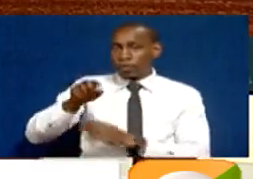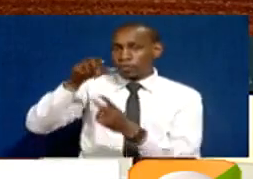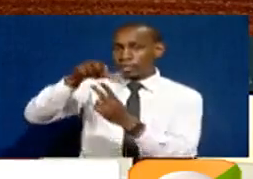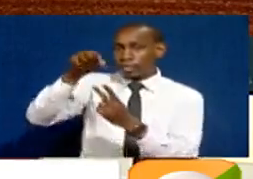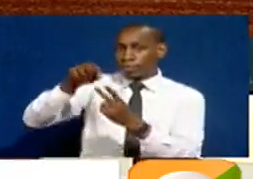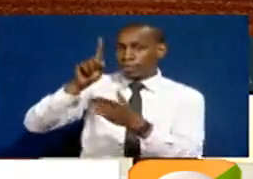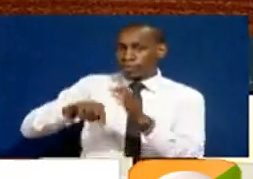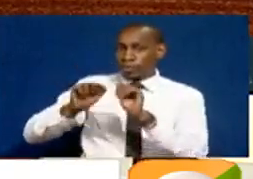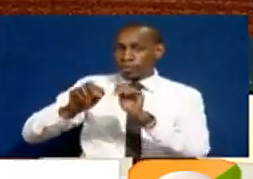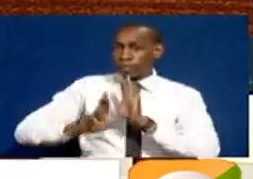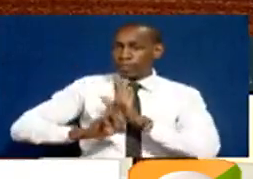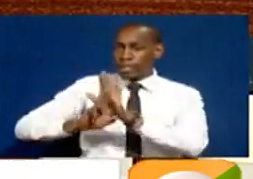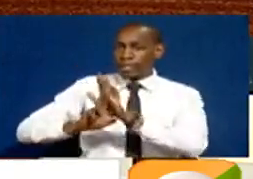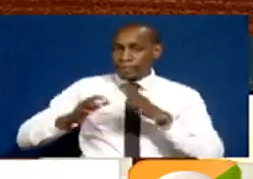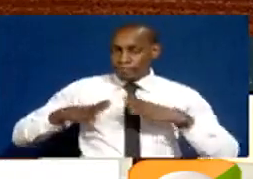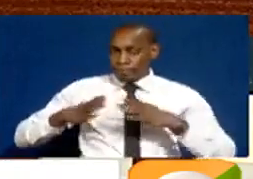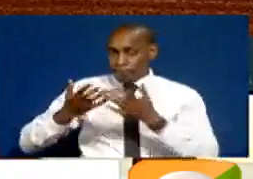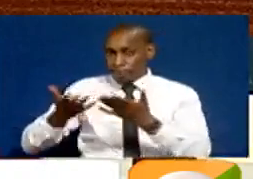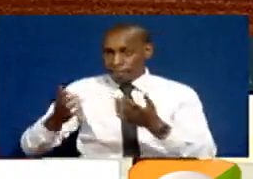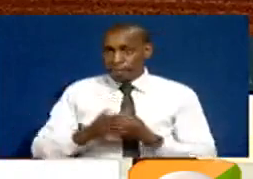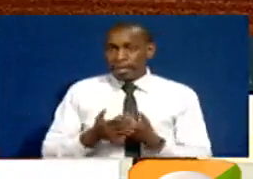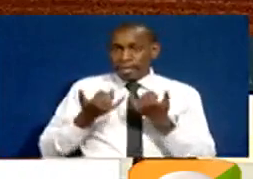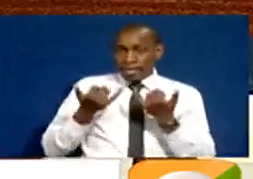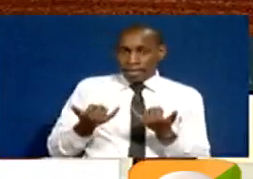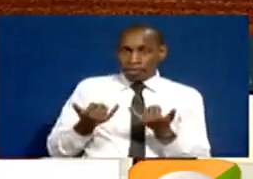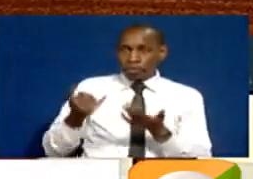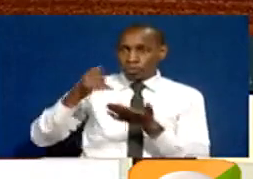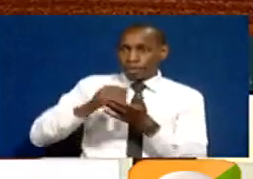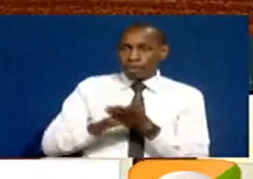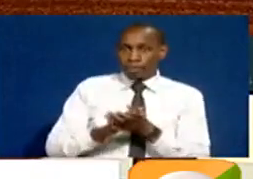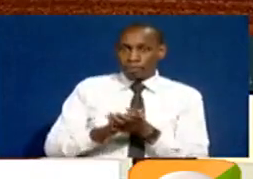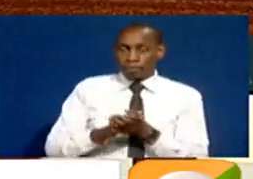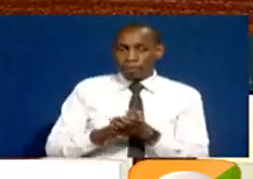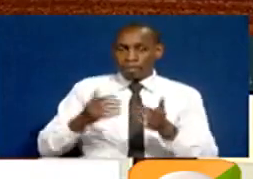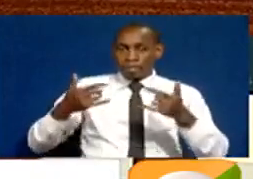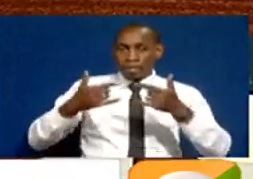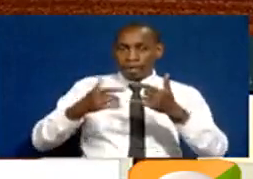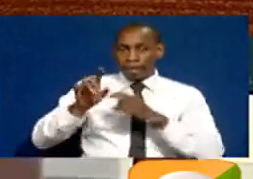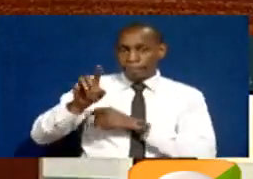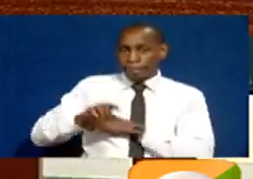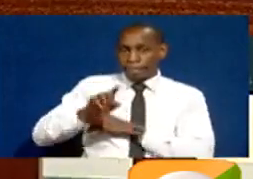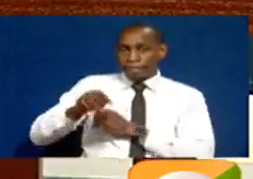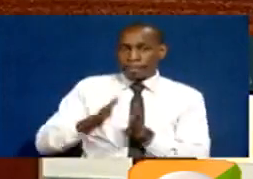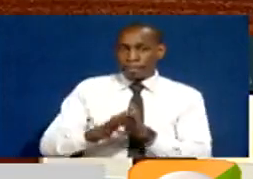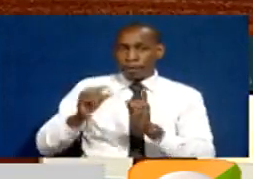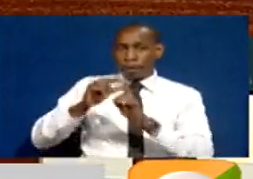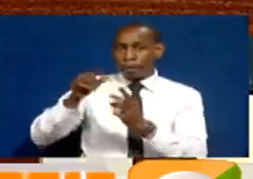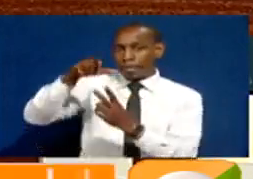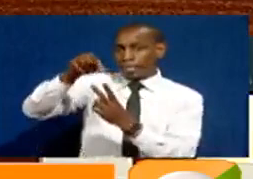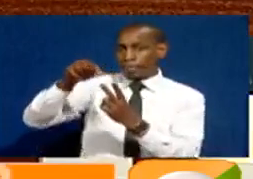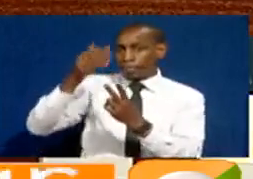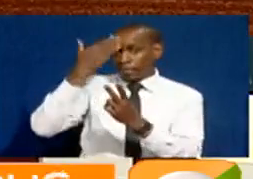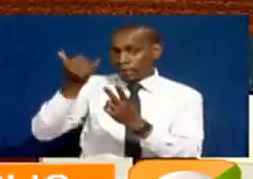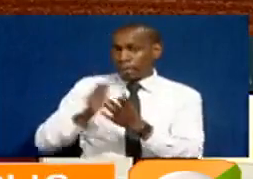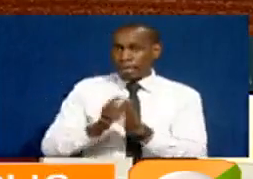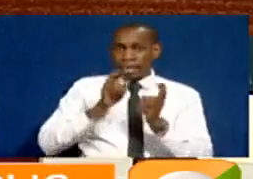can represent the population? And that is where we bring the margin of error. Why do we talk about a sample? I